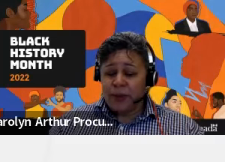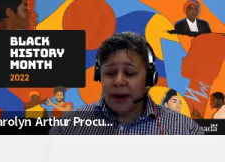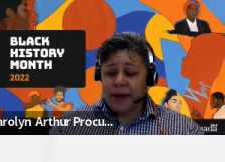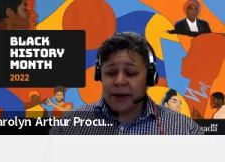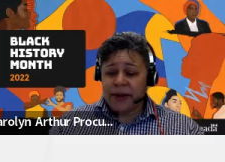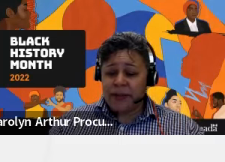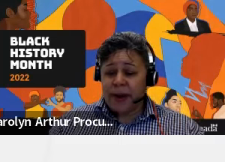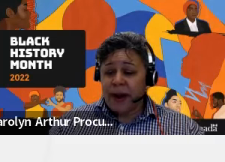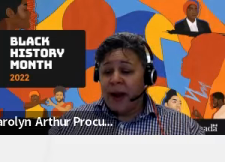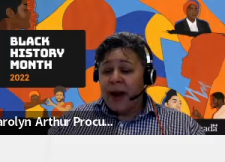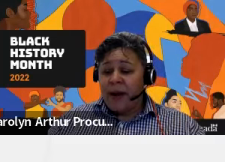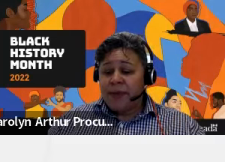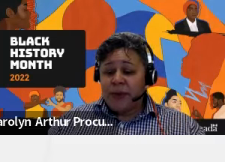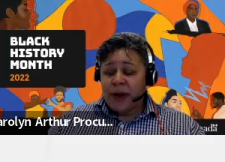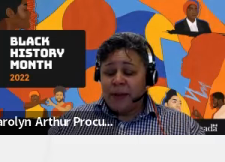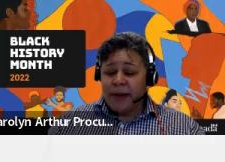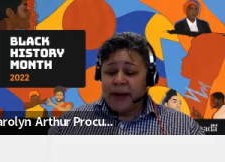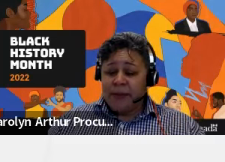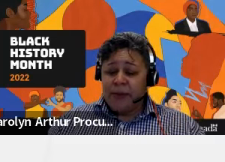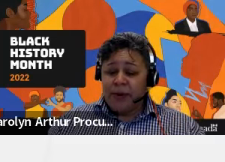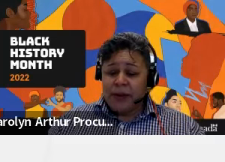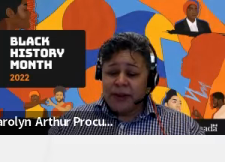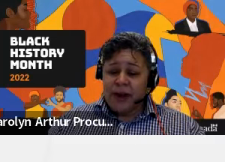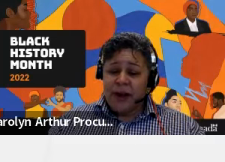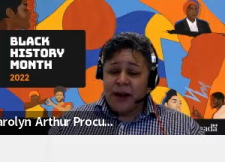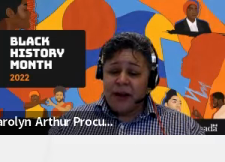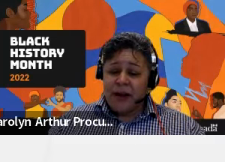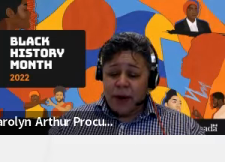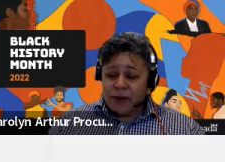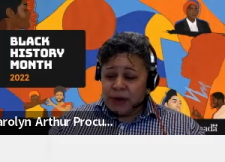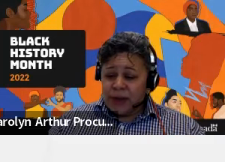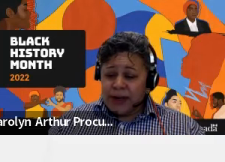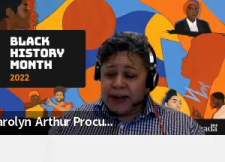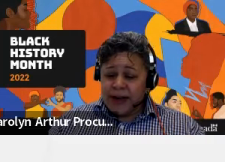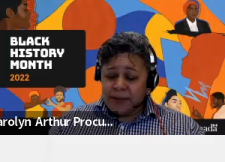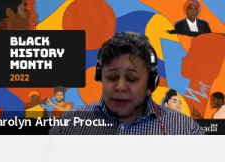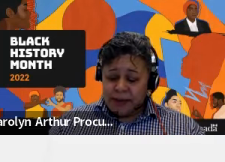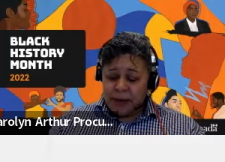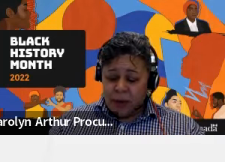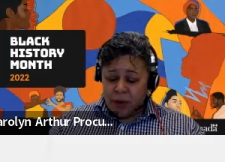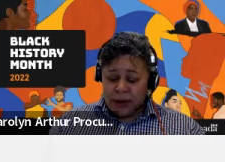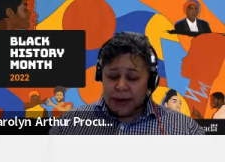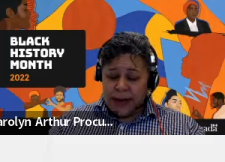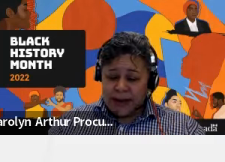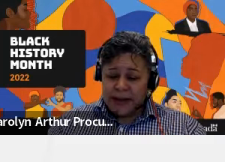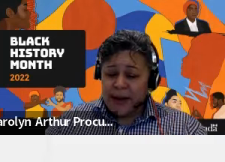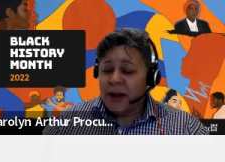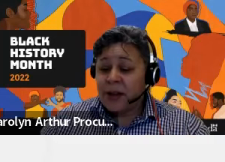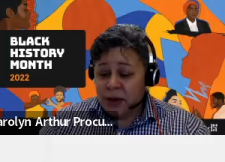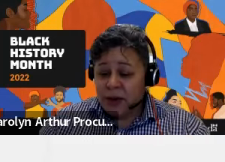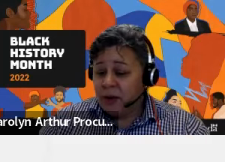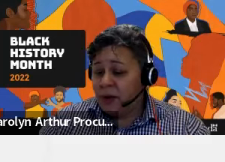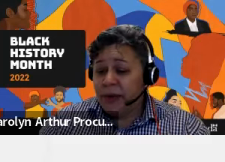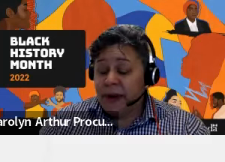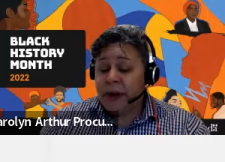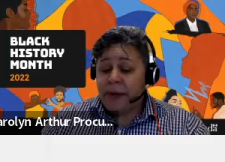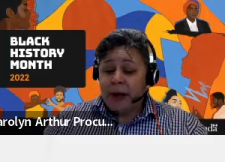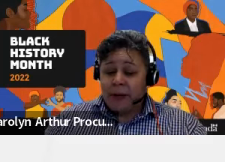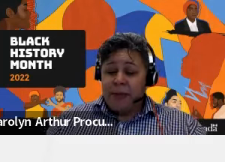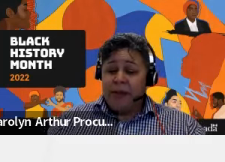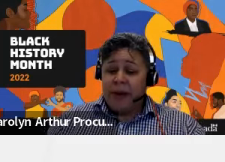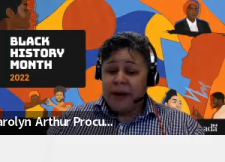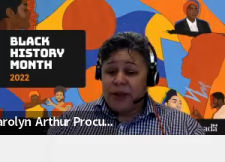sole proprietorship up to a company that employs 499 people or less. So we